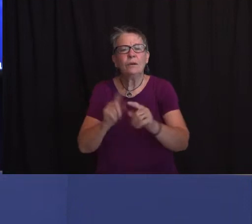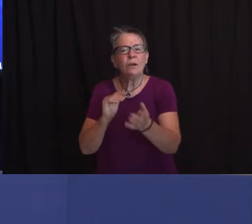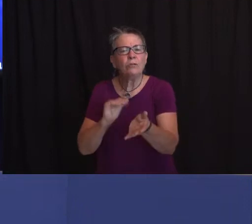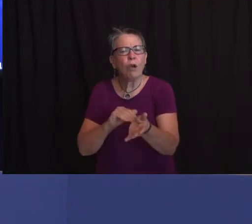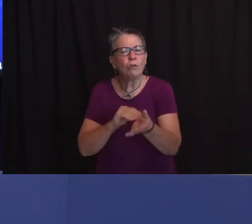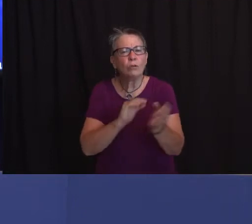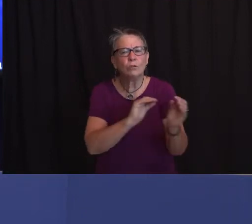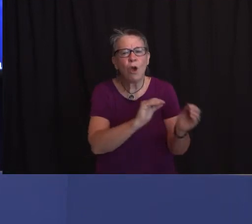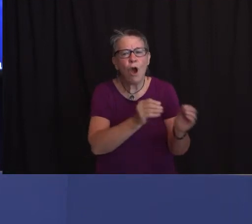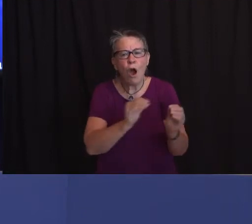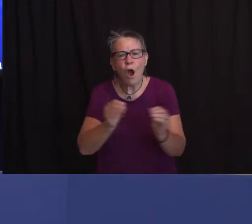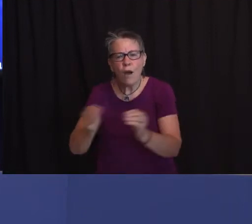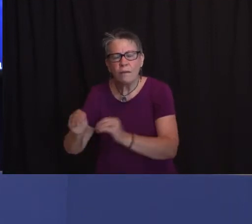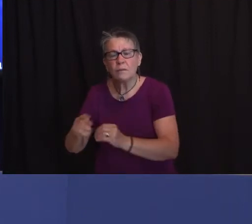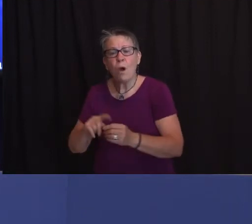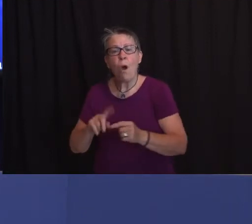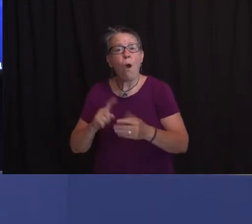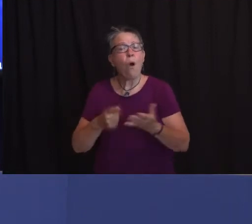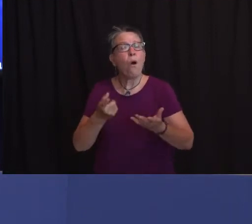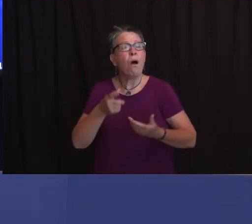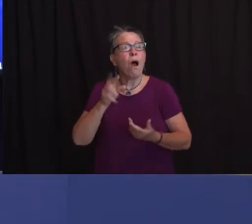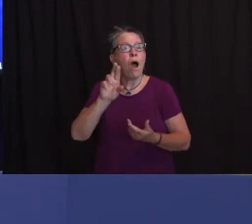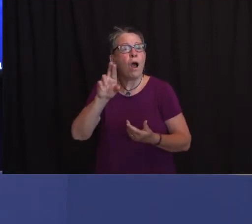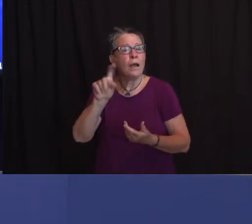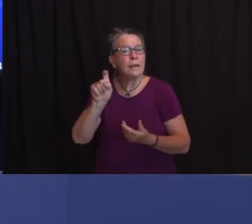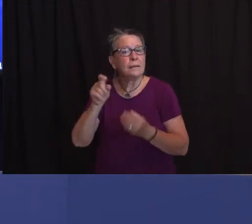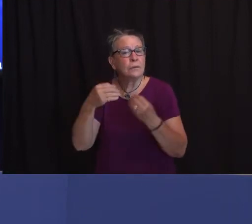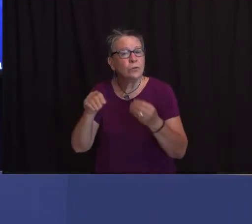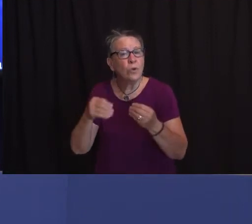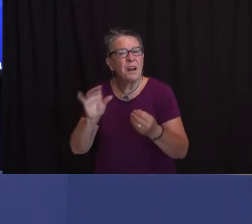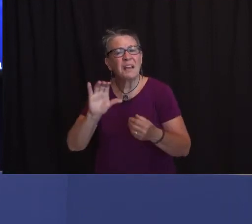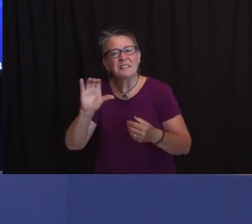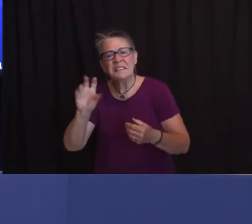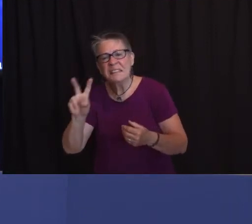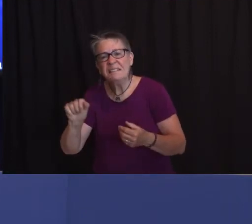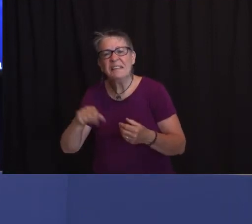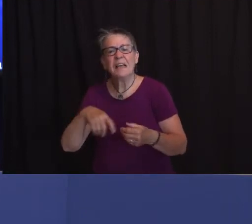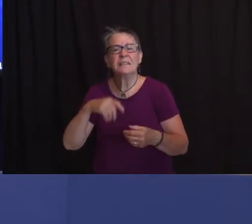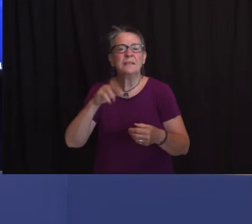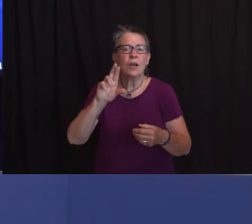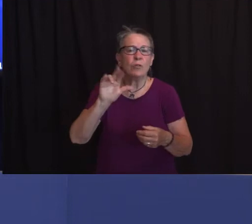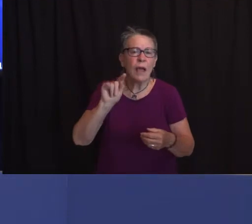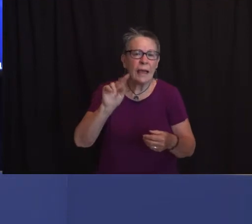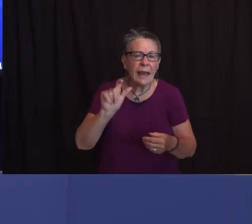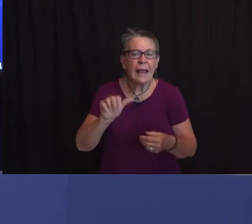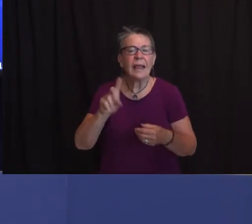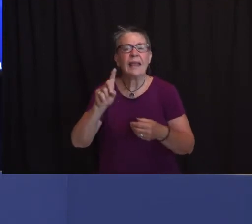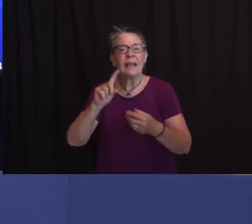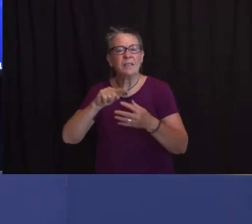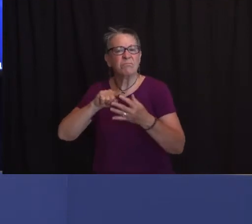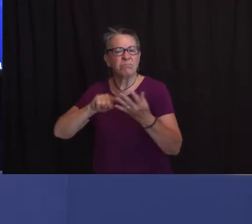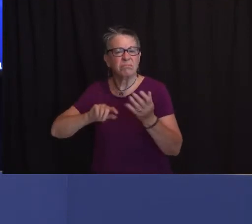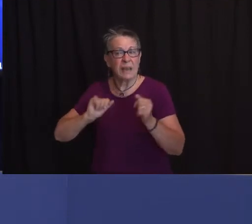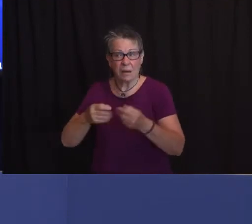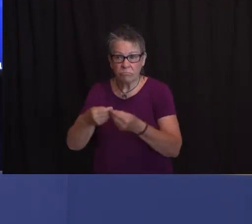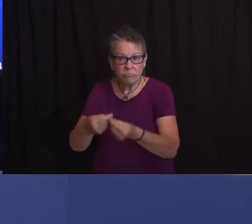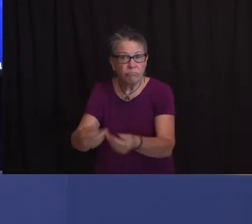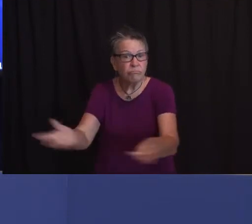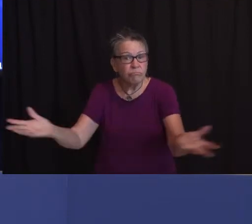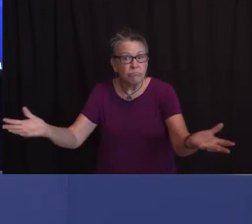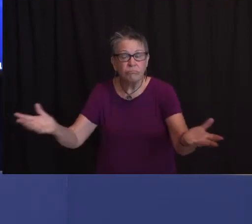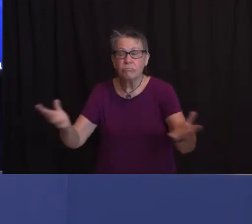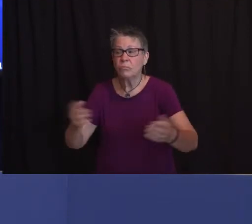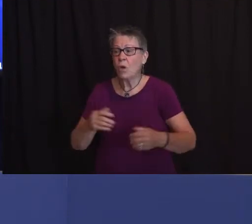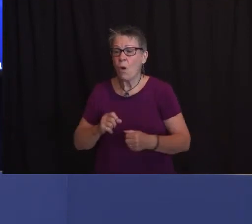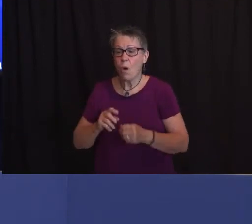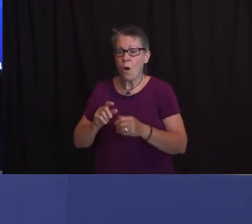pharmacies. And as the governor said, if we need to easily put up larger sites, we're ready to do that.